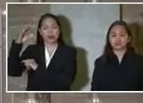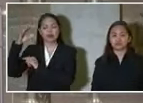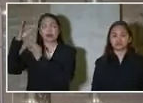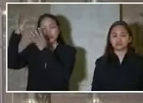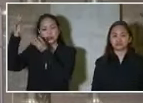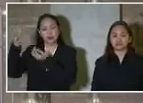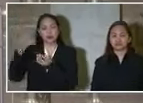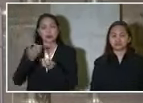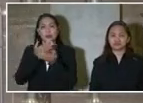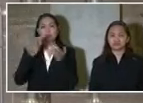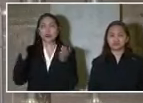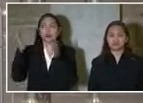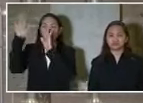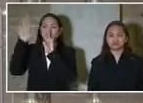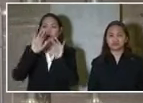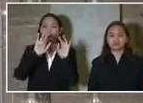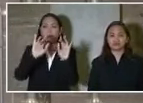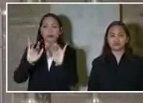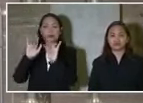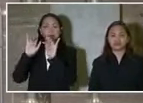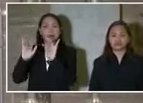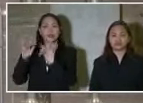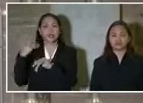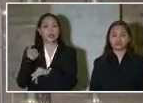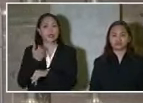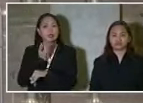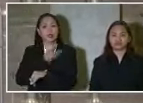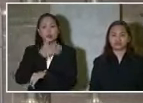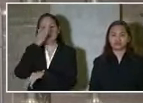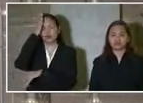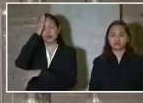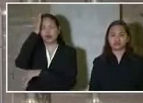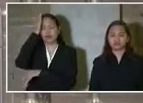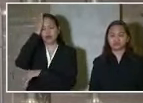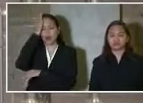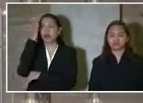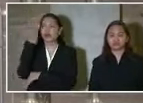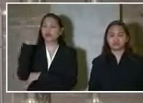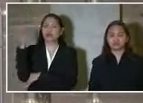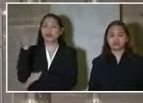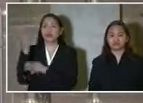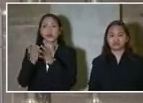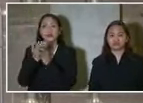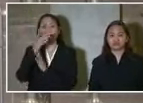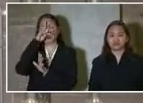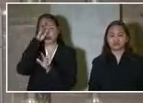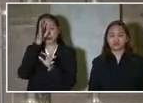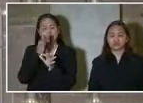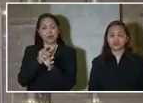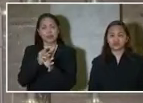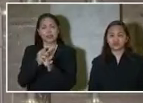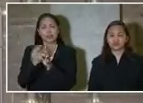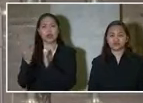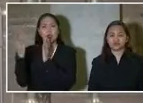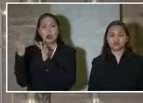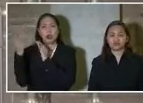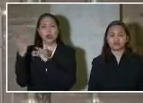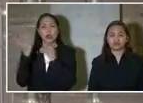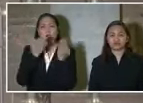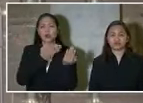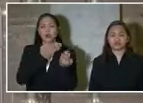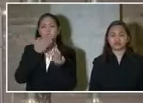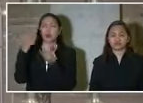mercy that we who know you already by faith may be brought to behold